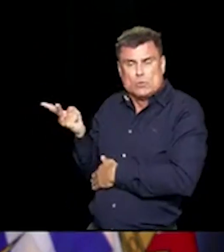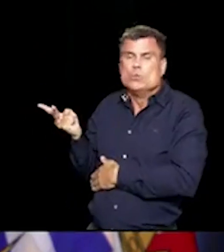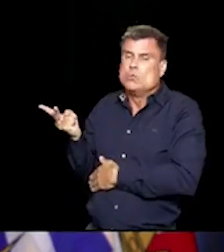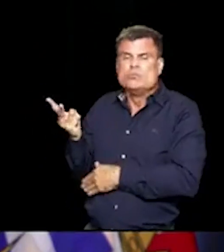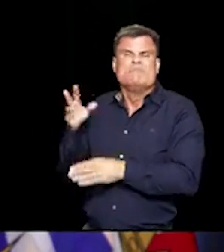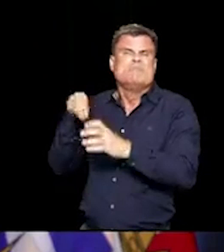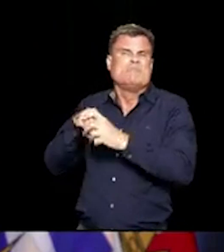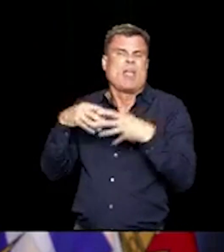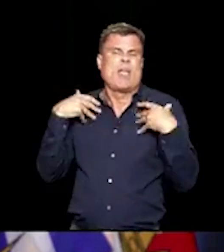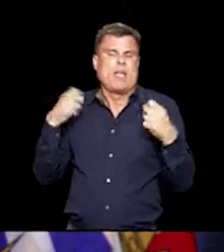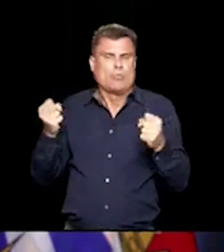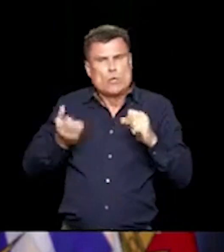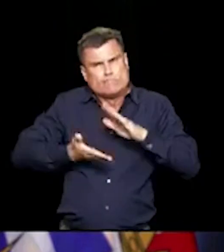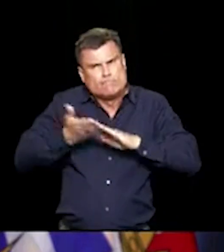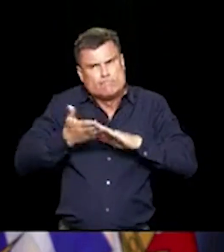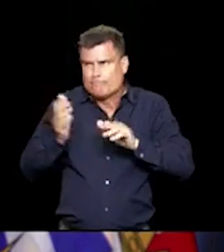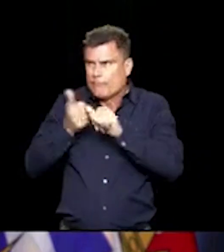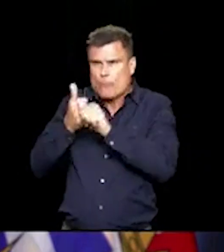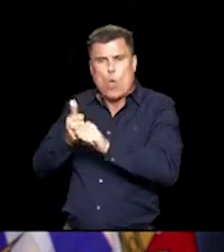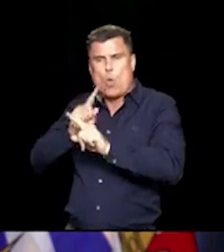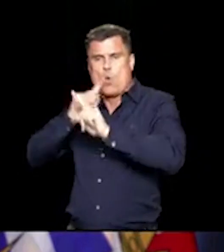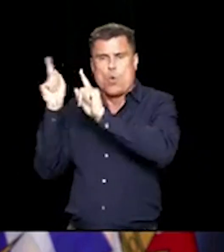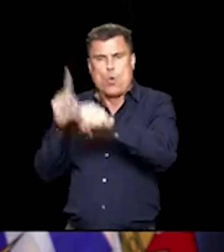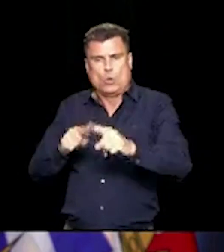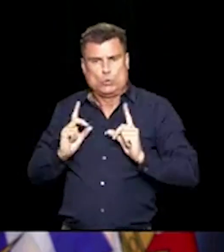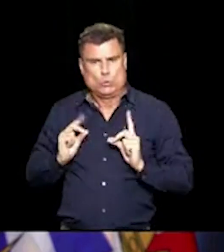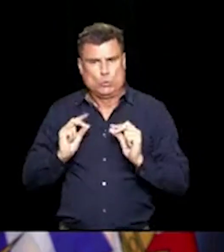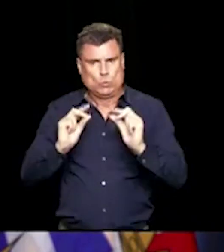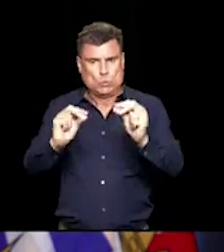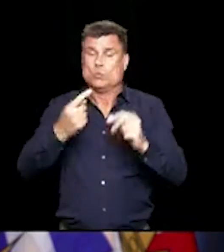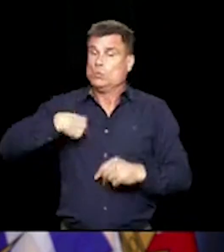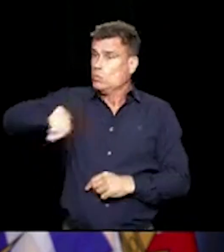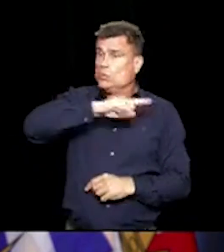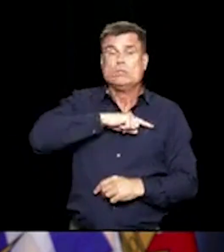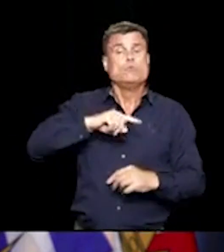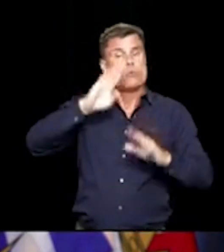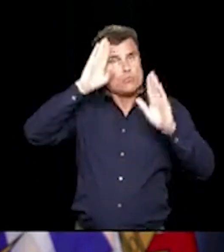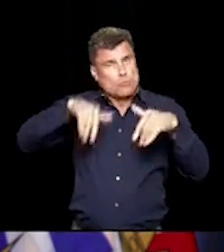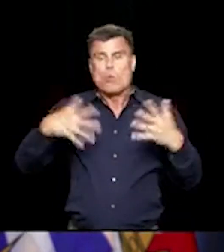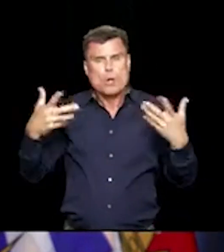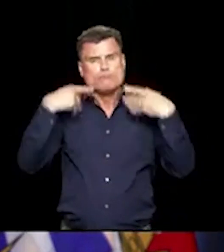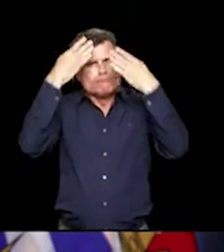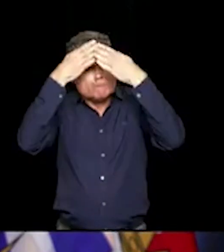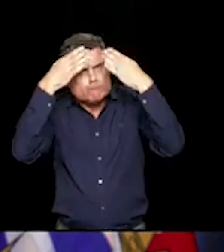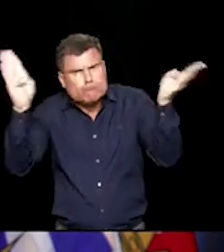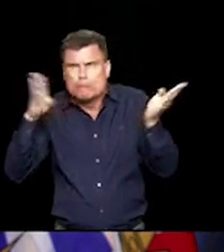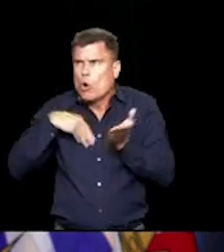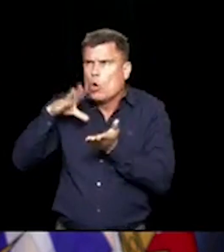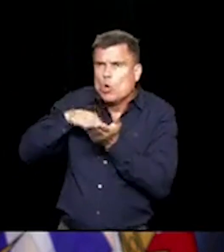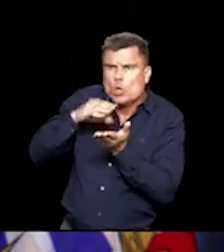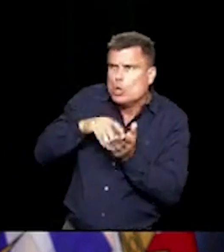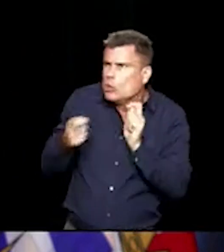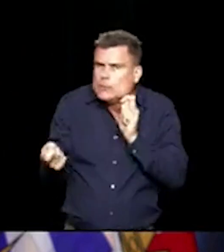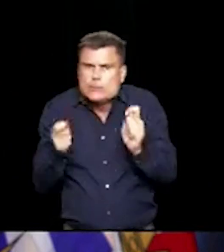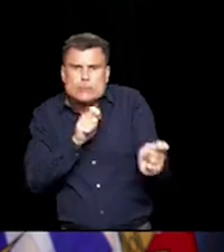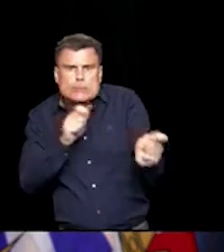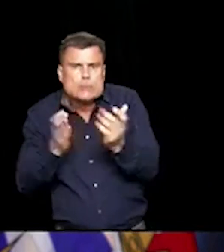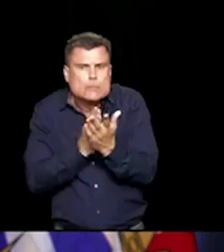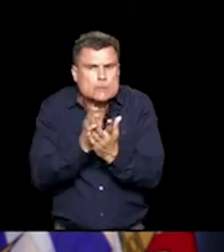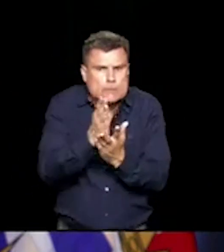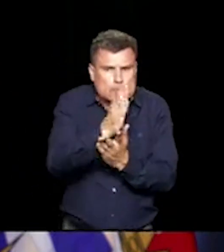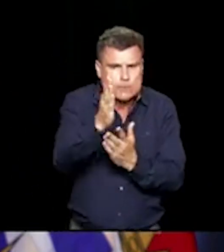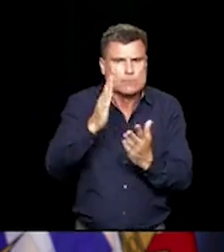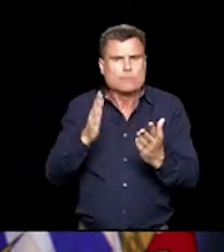working on the COVID-19 pandemic within healthcare and within government is always having the willingness to learn lessons and